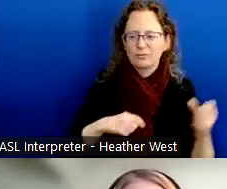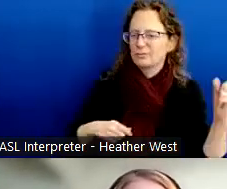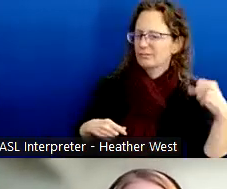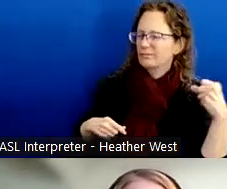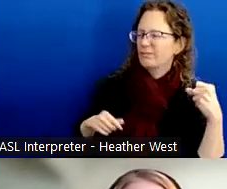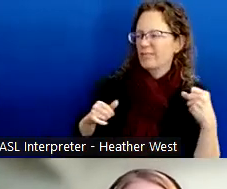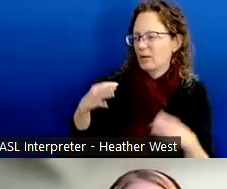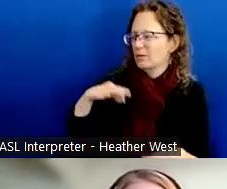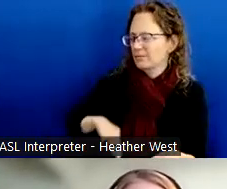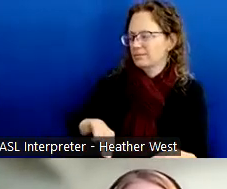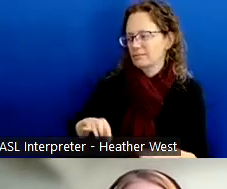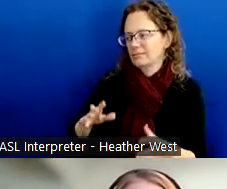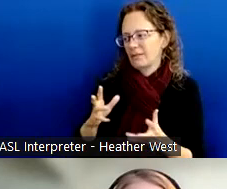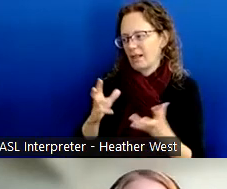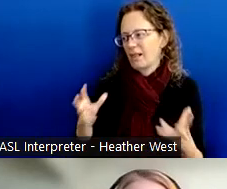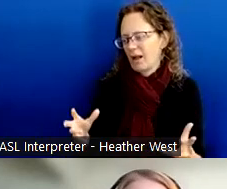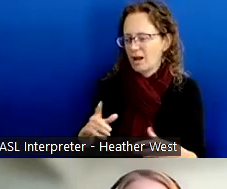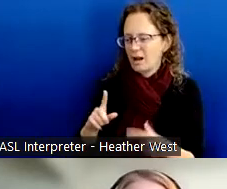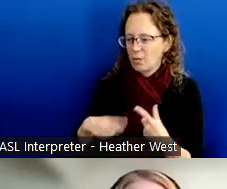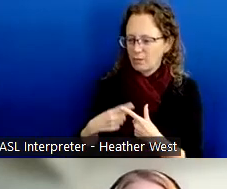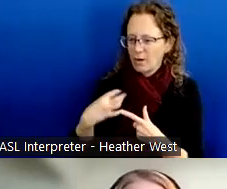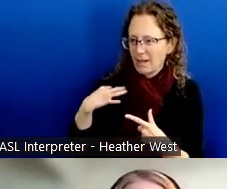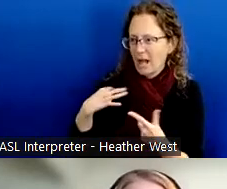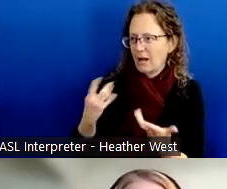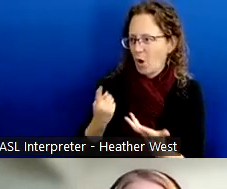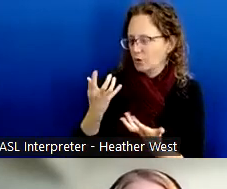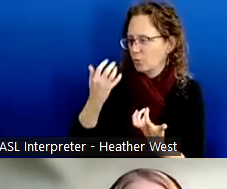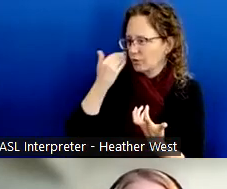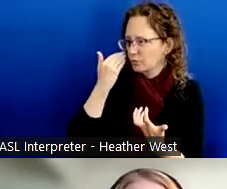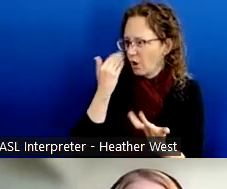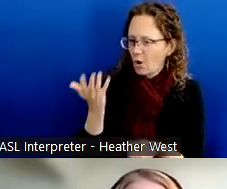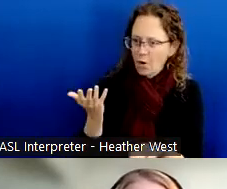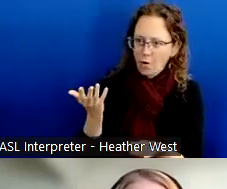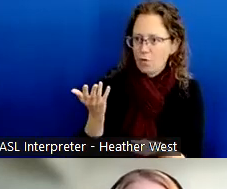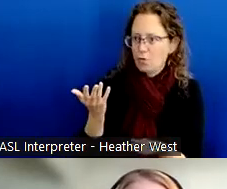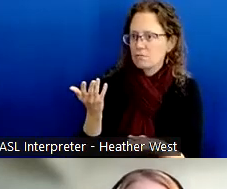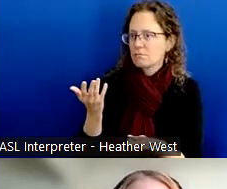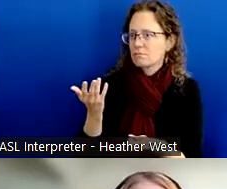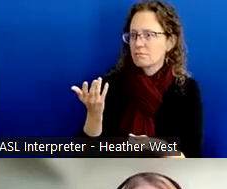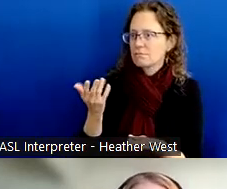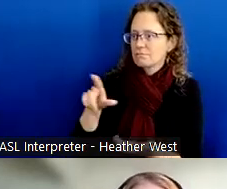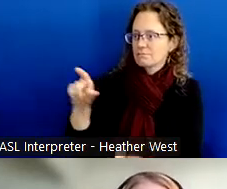you. That would help us because when we're applying for the grant, we want to know, get an idea of like how much are we getting.